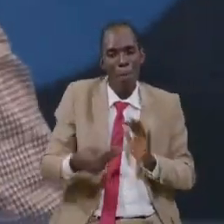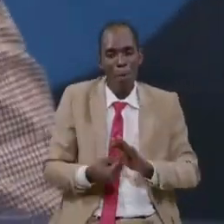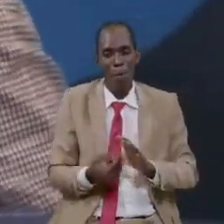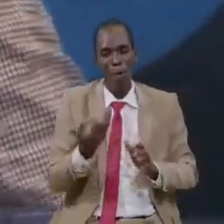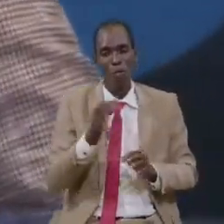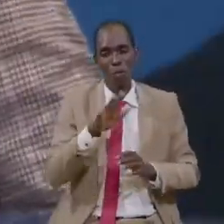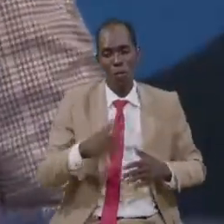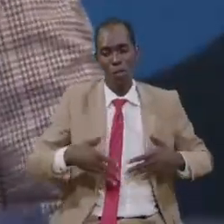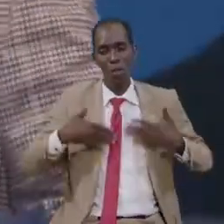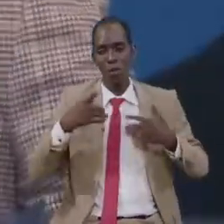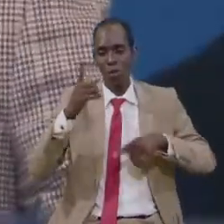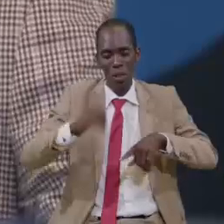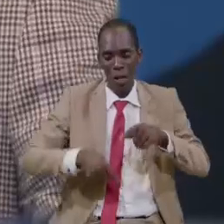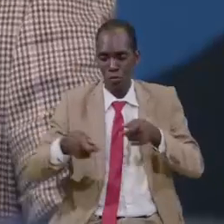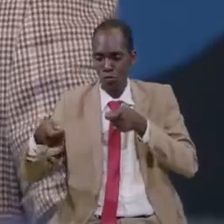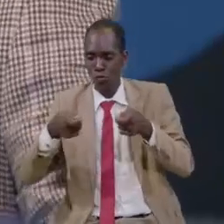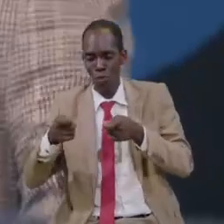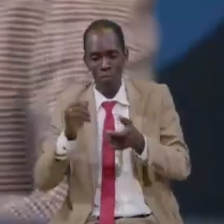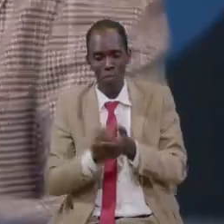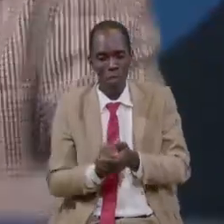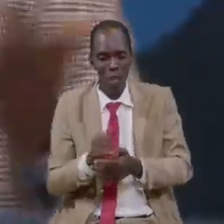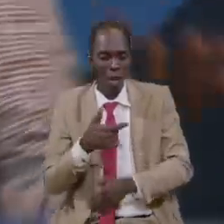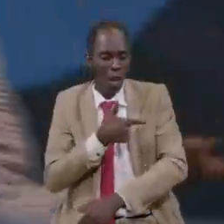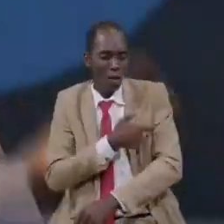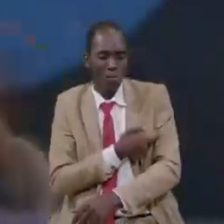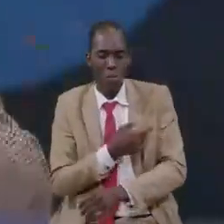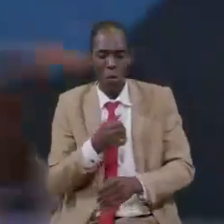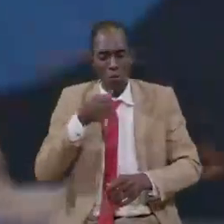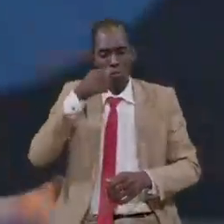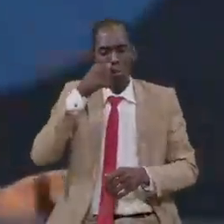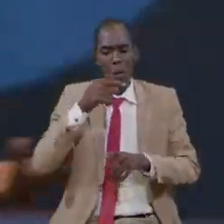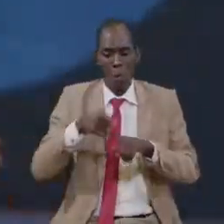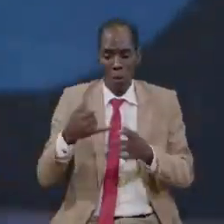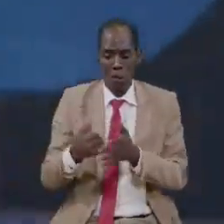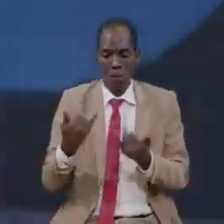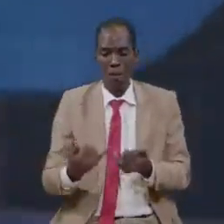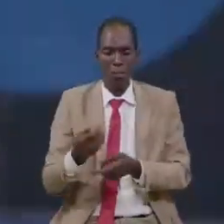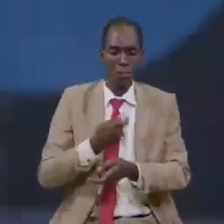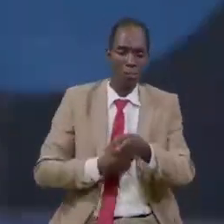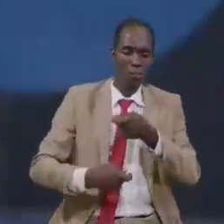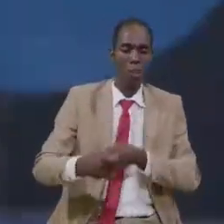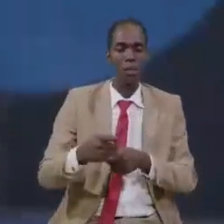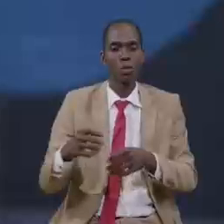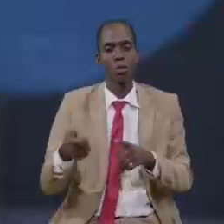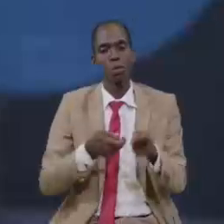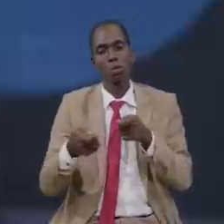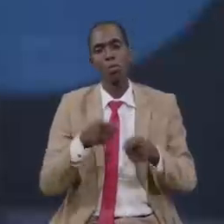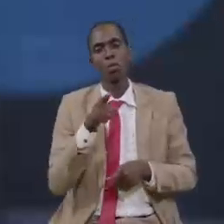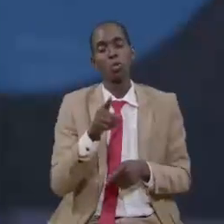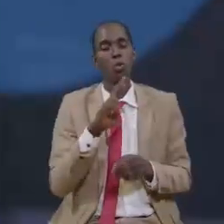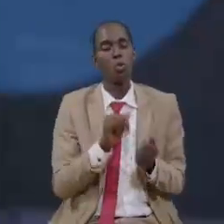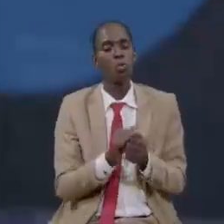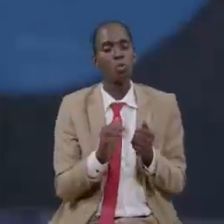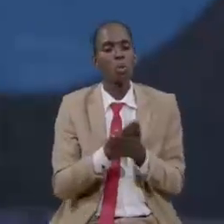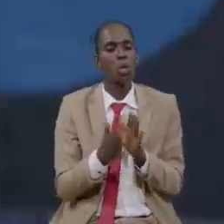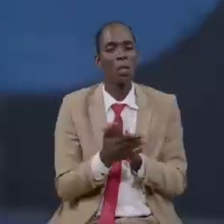The substance now controls you. And when you are hopeless and helpless, a slave,